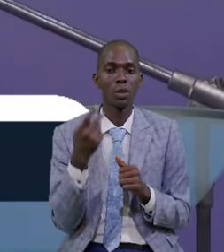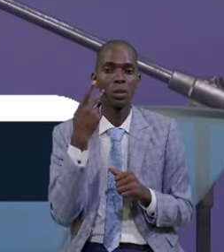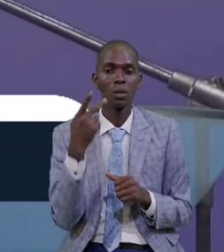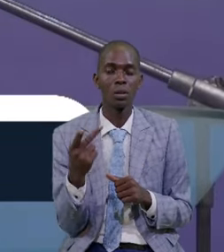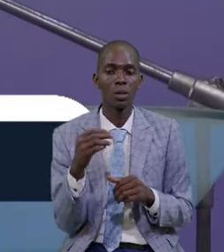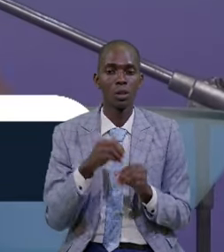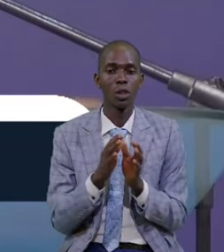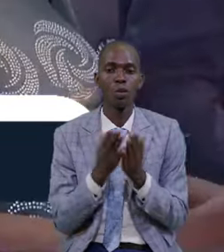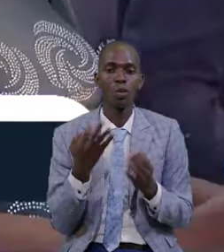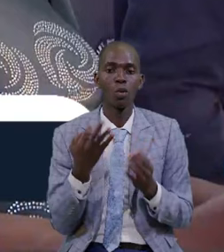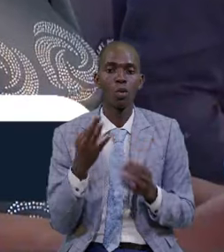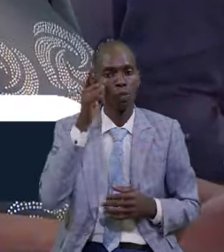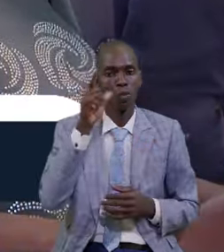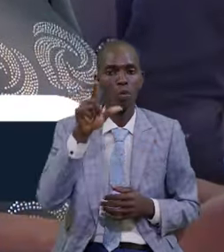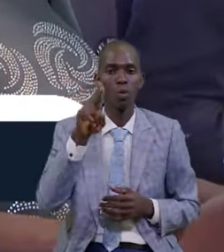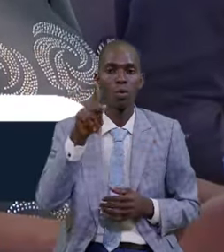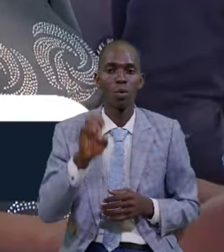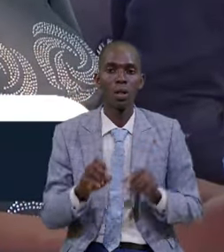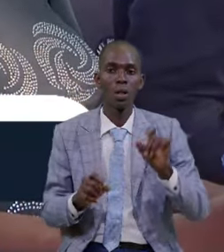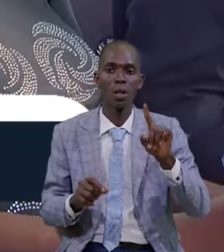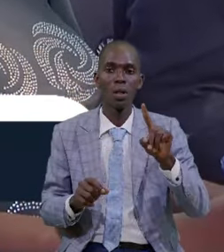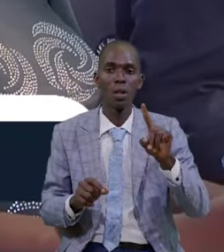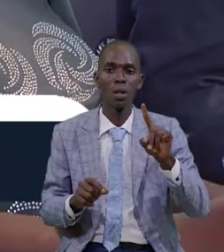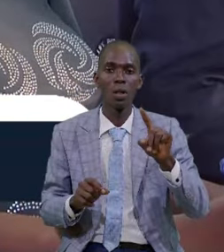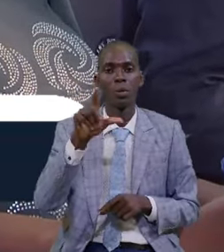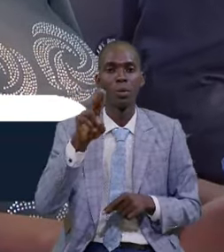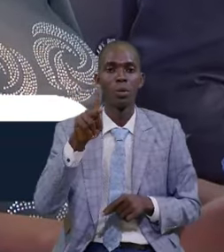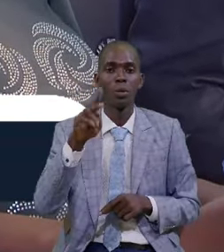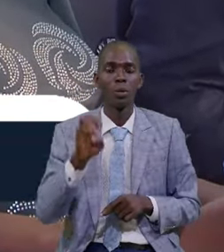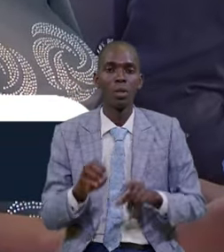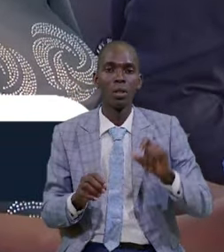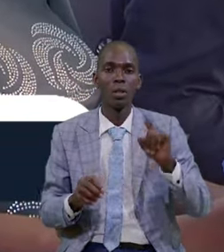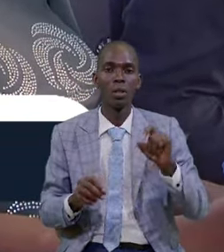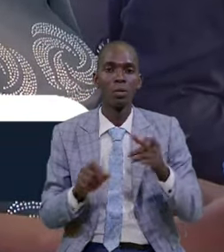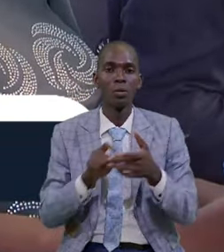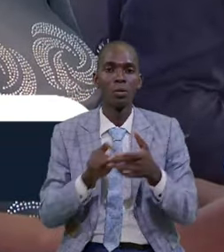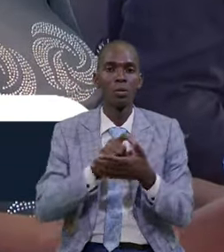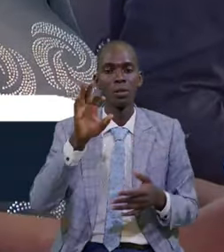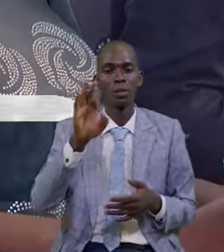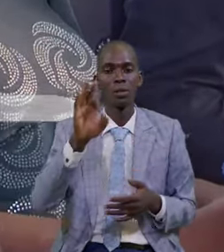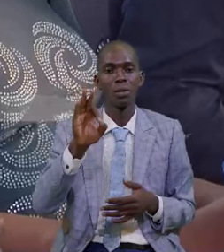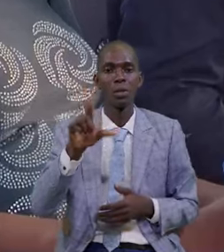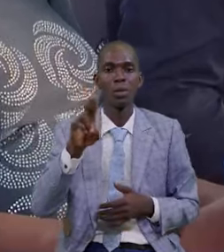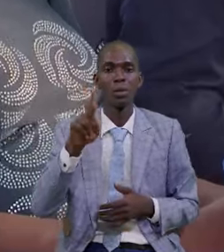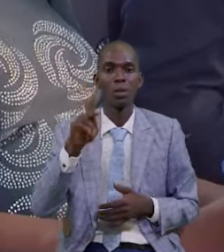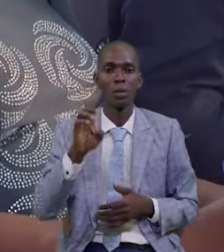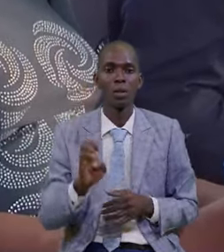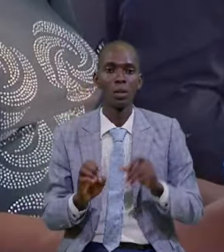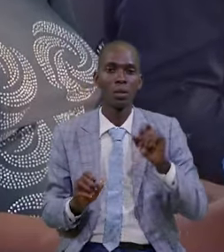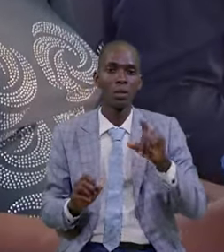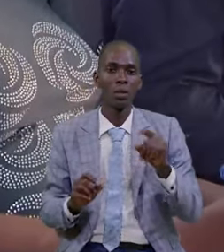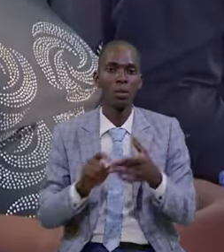chapter 11. And we're reading from verse 9. In Luke chapter